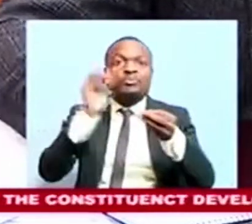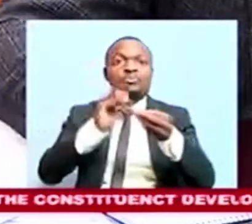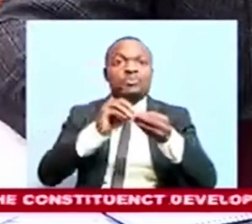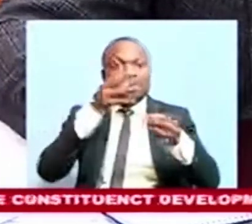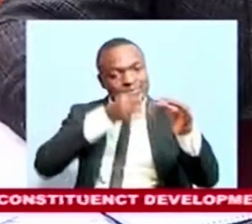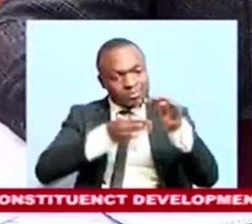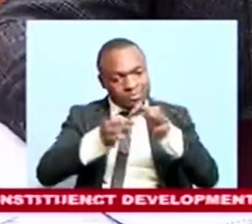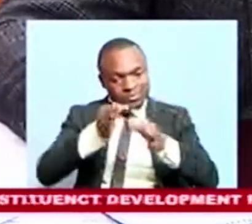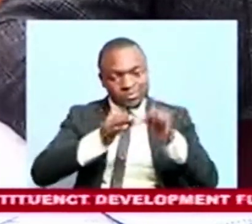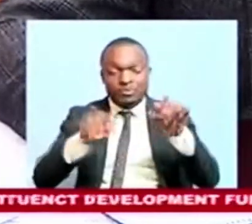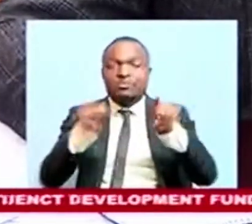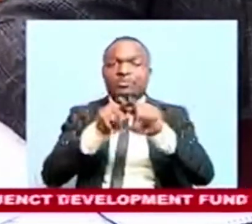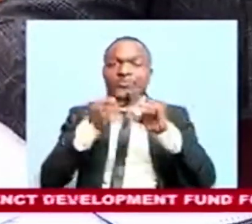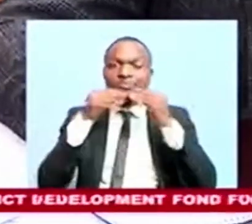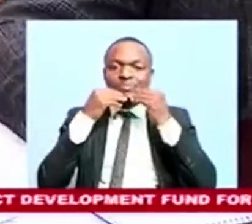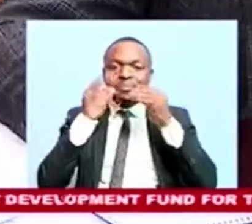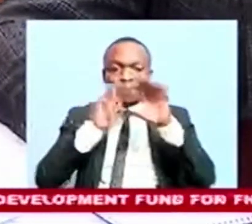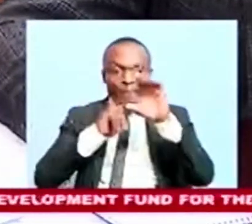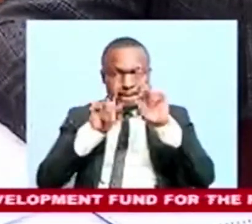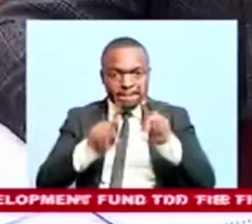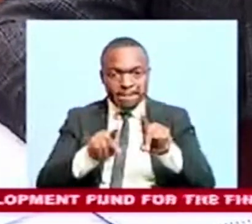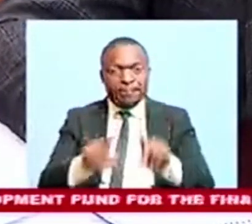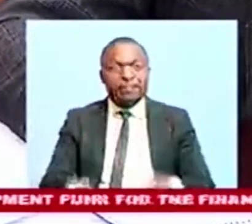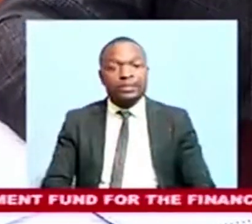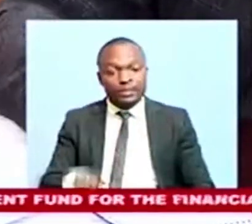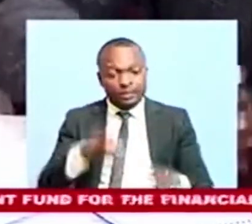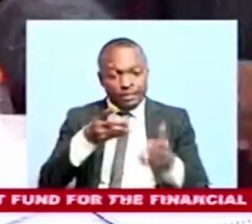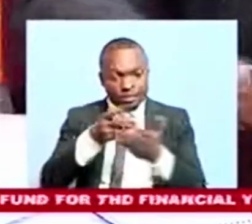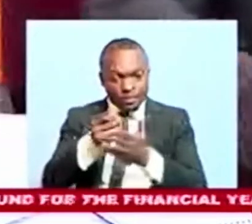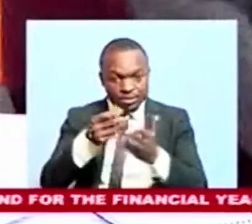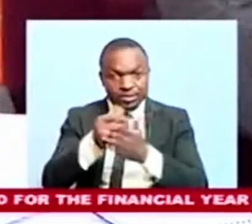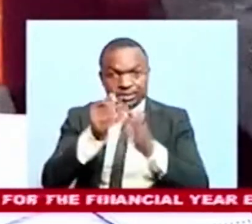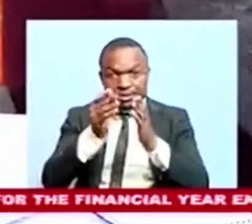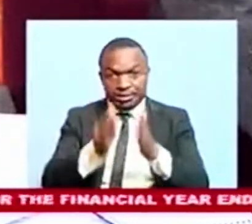on the same. Thank you, Chair. Treasurer.